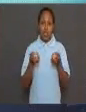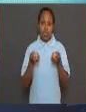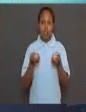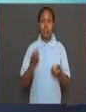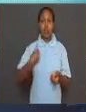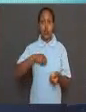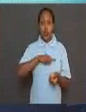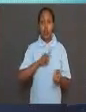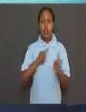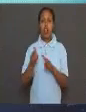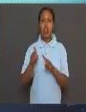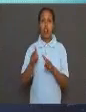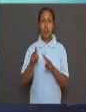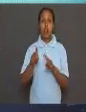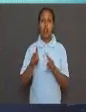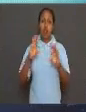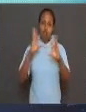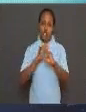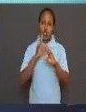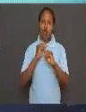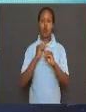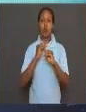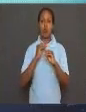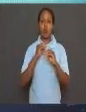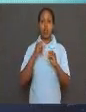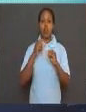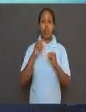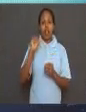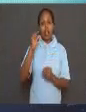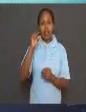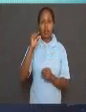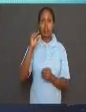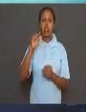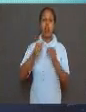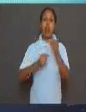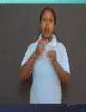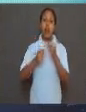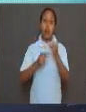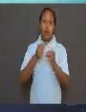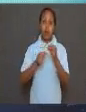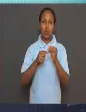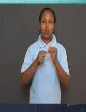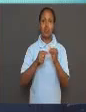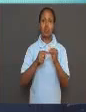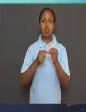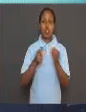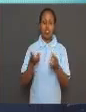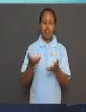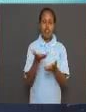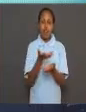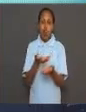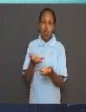We will also talk a little bit about the